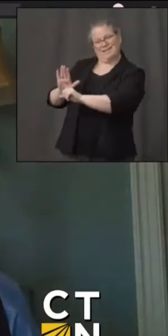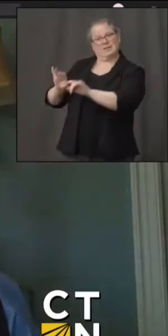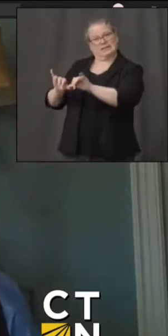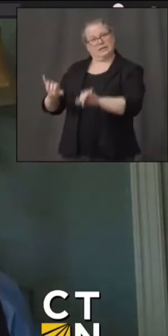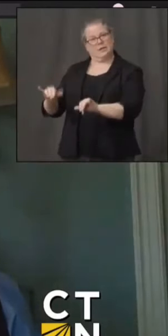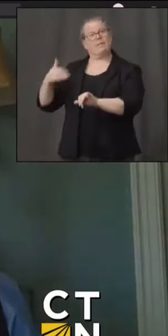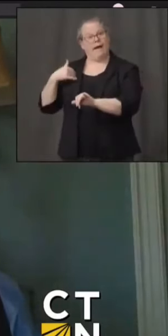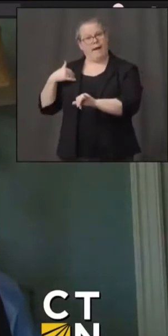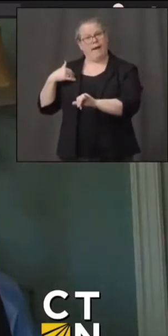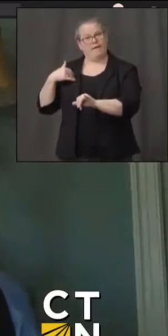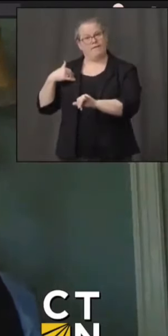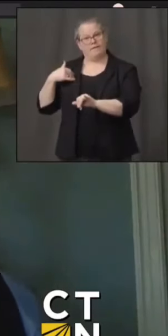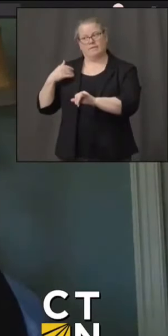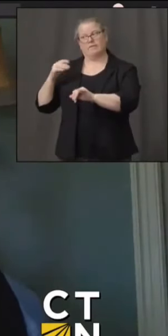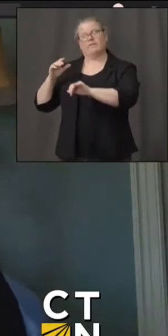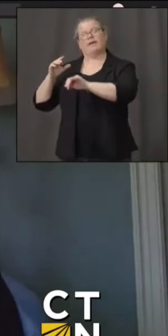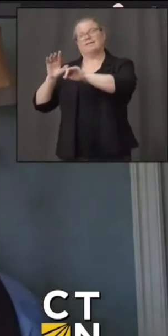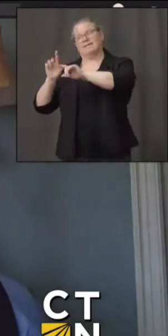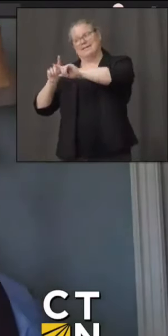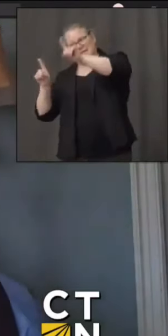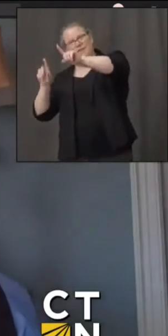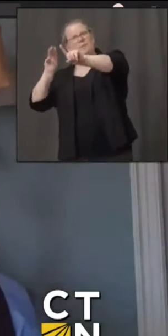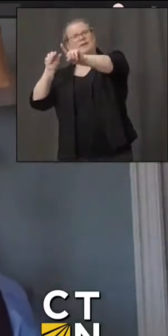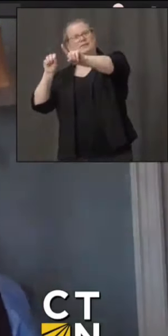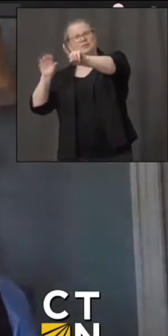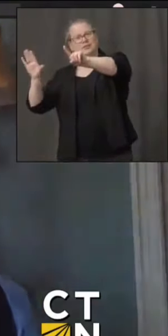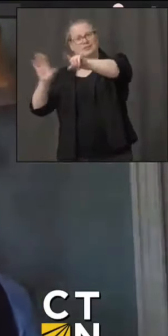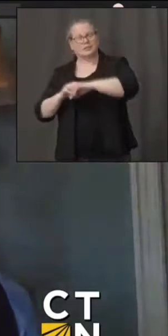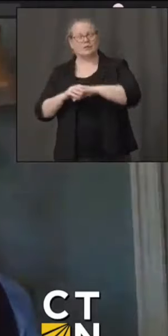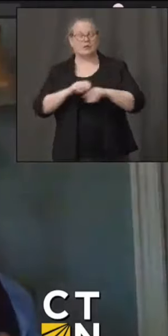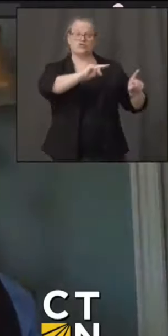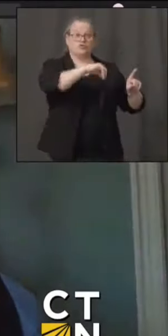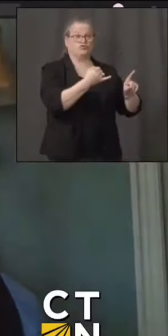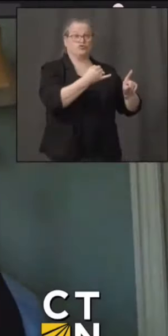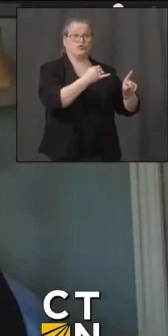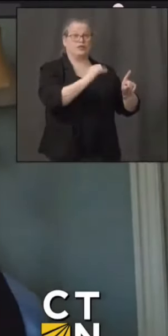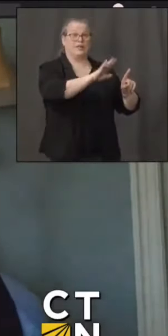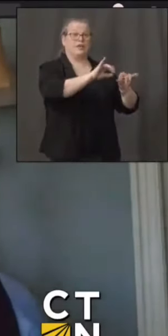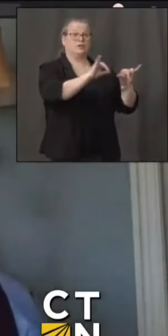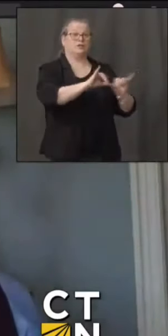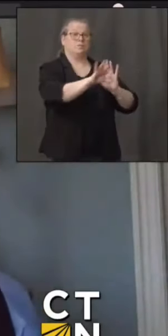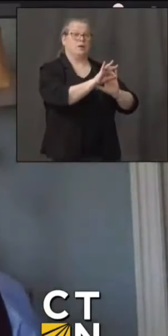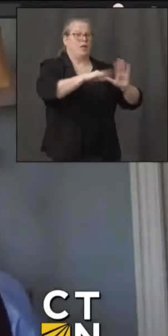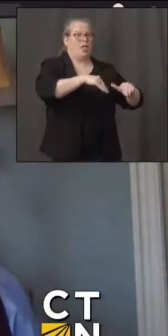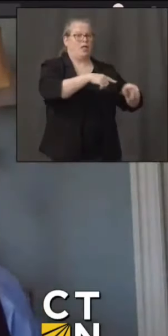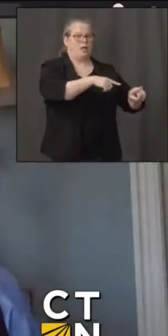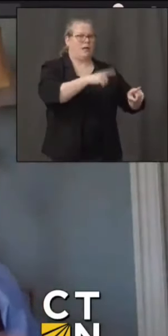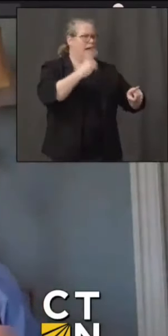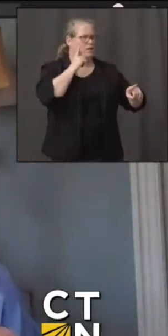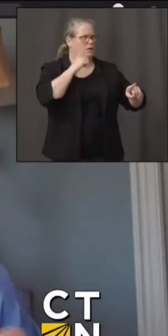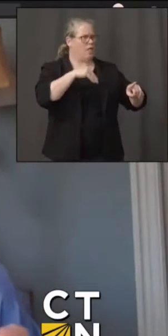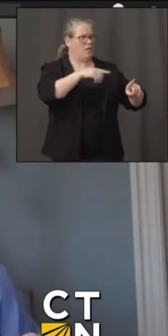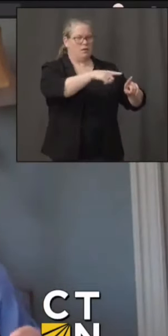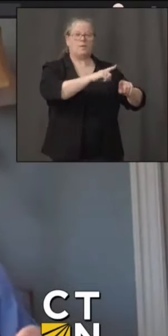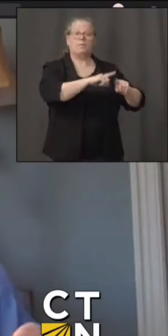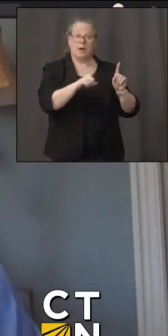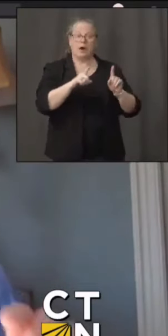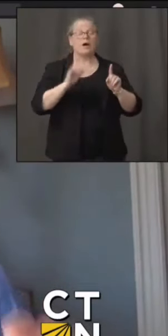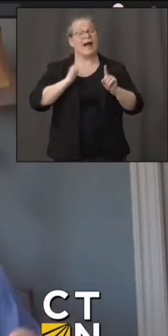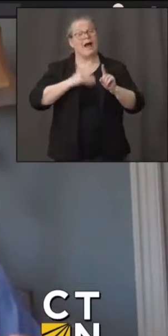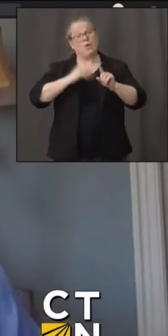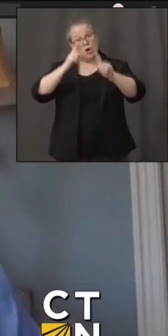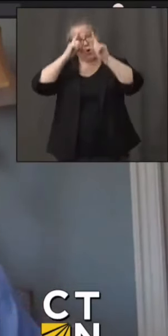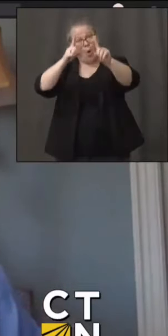is separate from Massachusetts. New Jersey has not yet selected a system, I don't think. But what we'll be able to do is